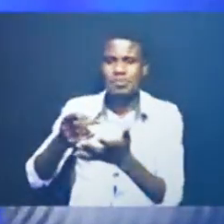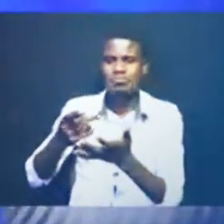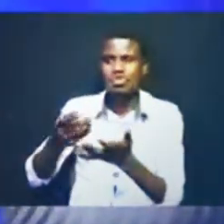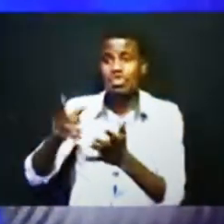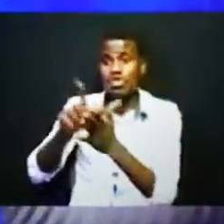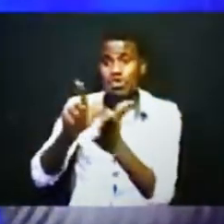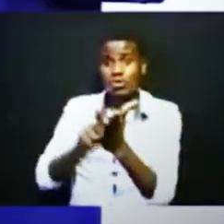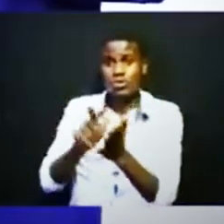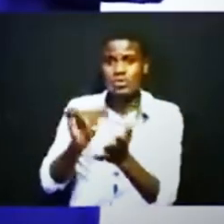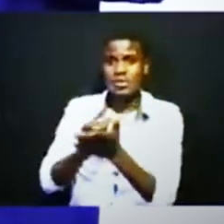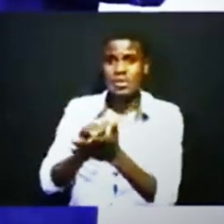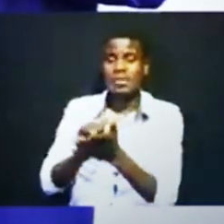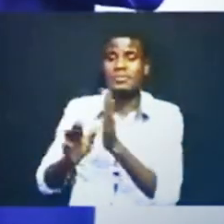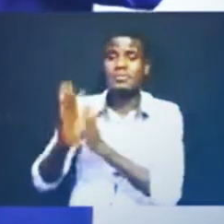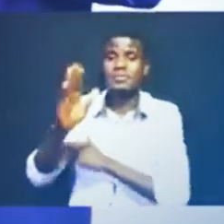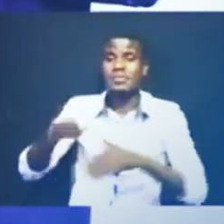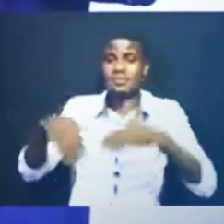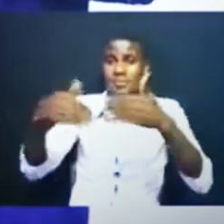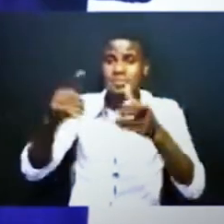tooth for